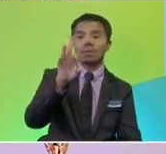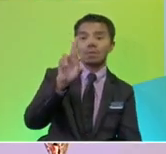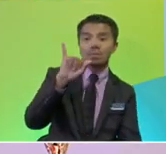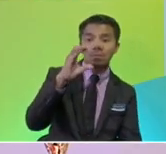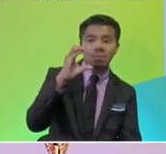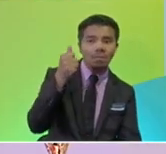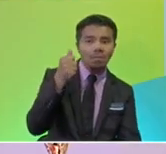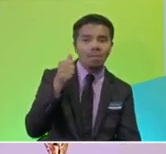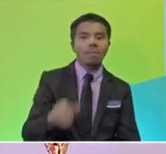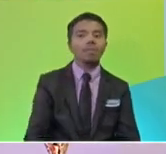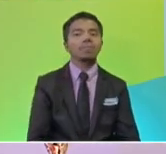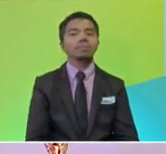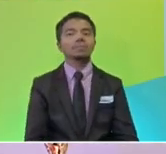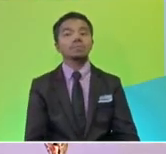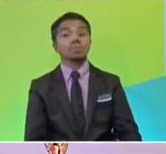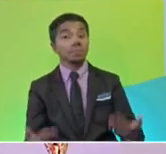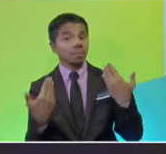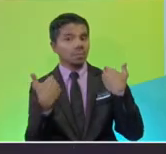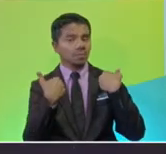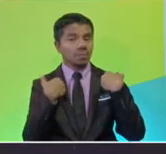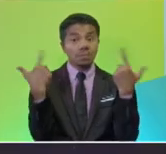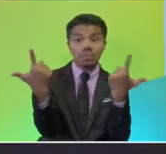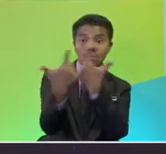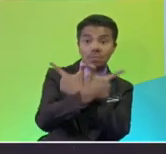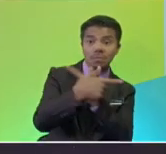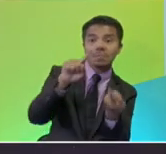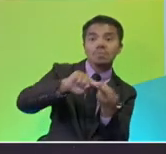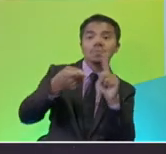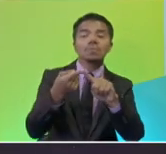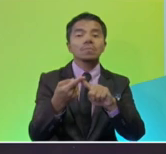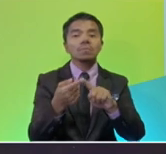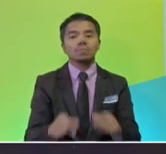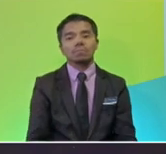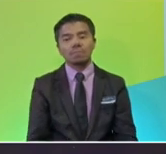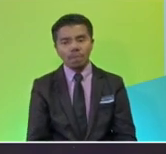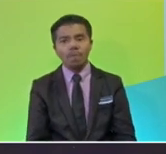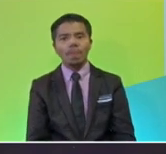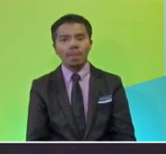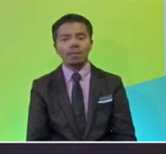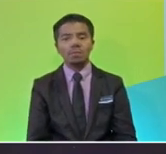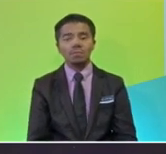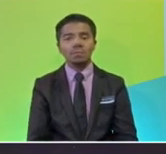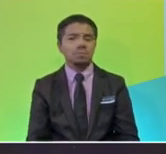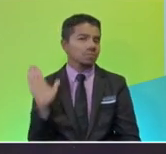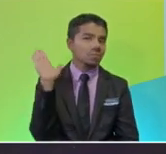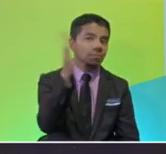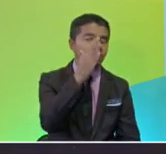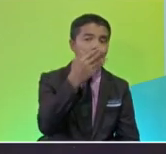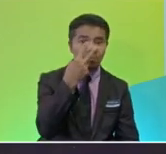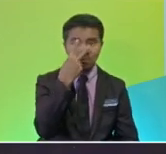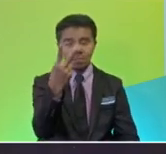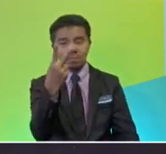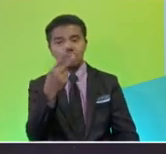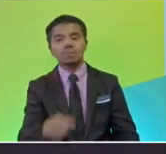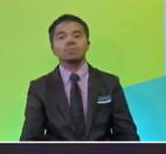of us for a friendly match for some sports. Ah, that's good. But I think we need to pick our athletes. Yeah, I mean, let's call our coaches okay. so that they help